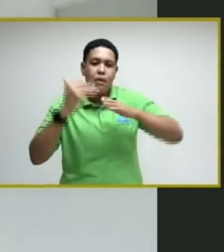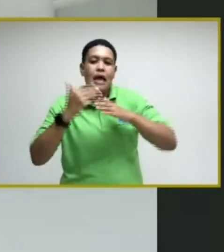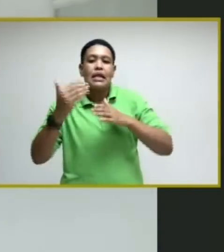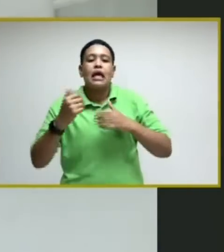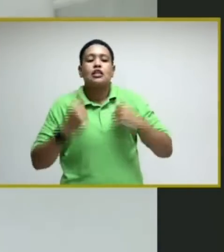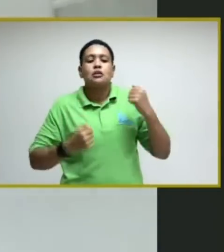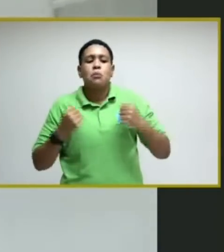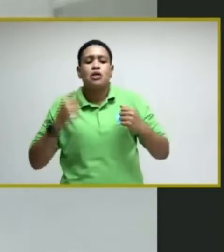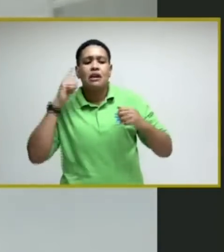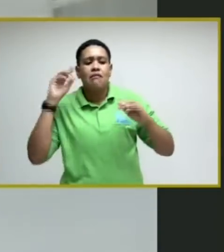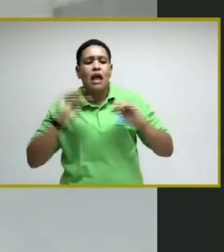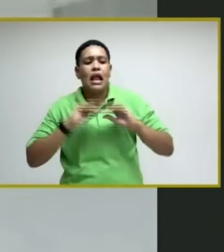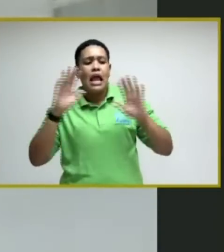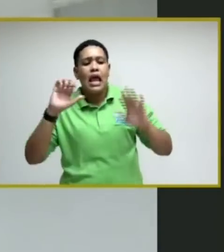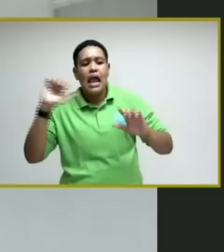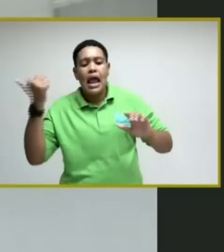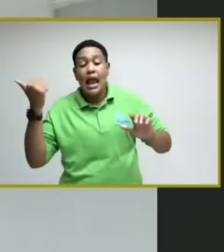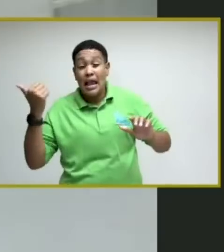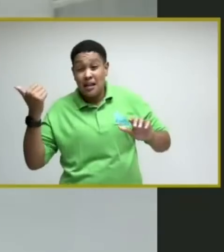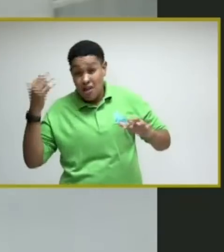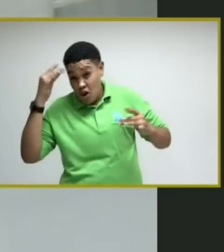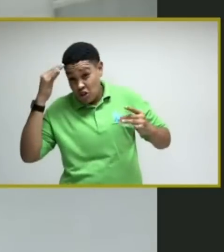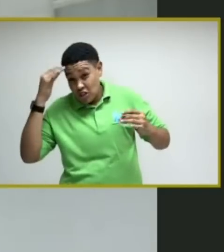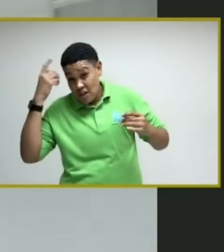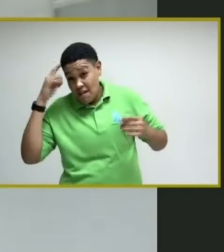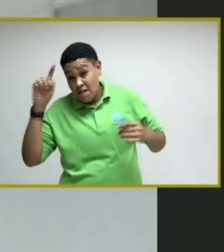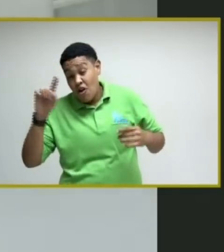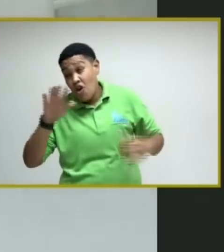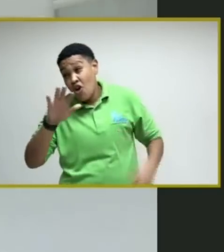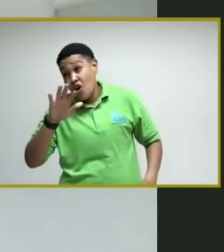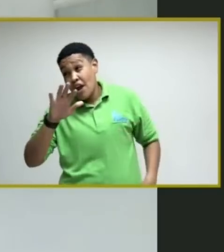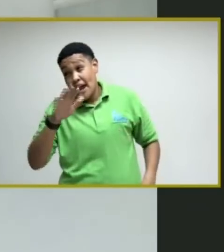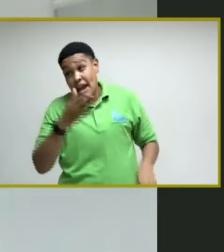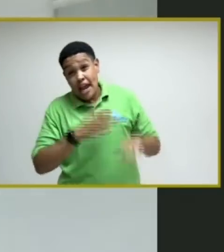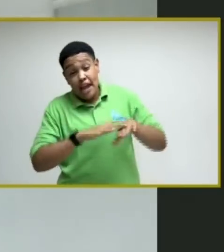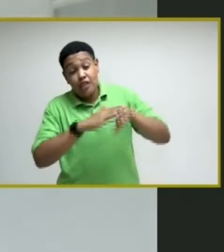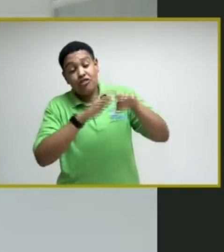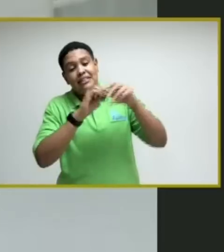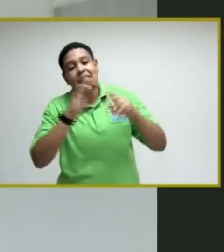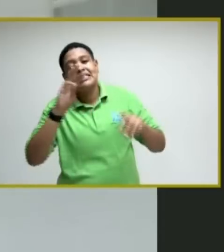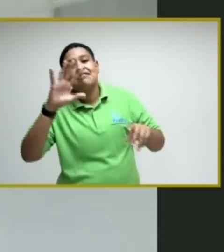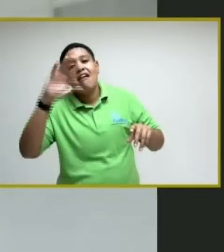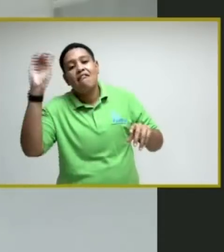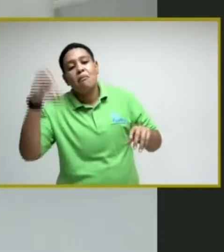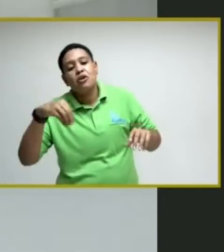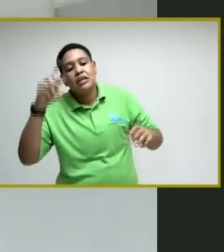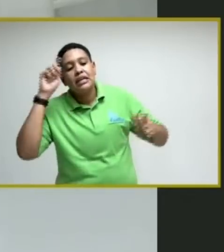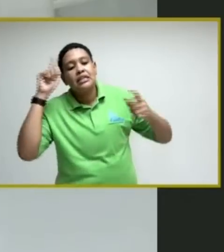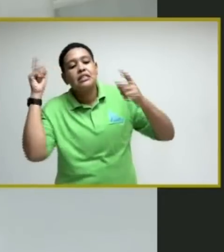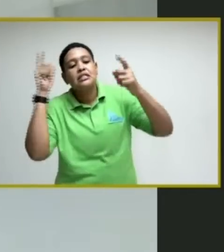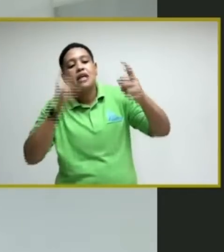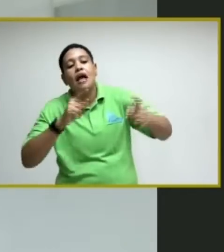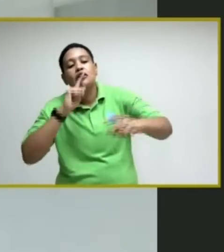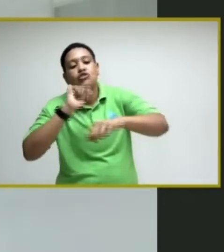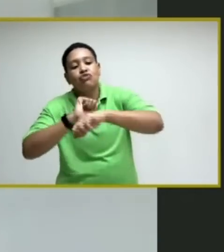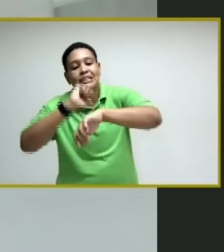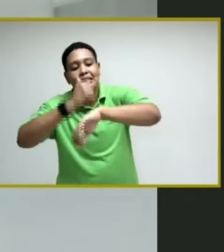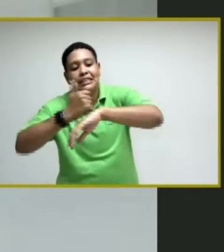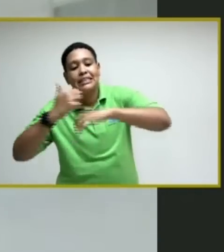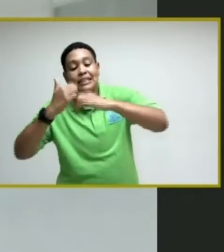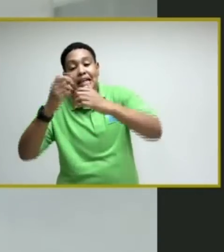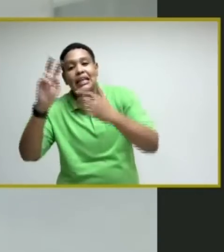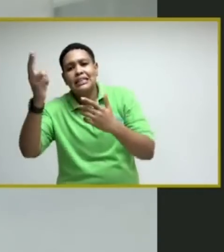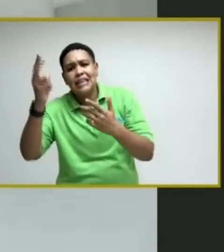clarity, are there any considerations for an increase in 65% target that has been set? And